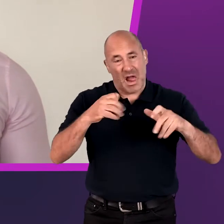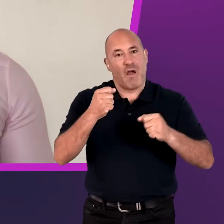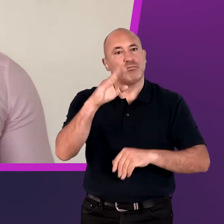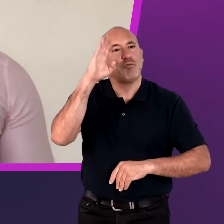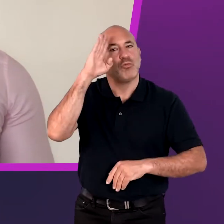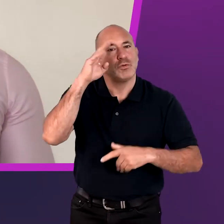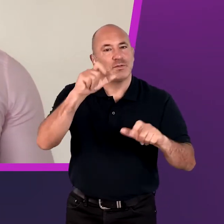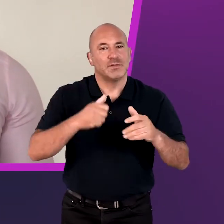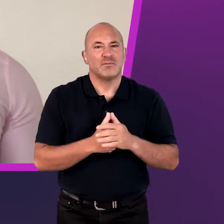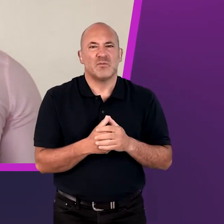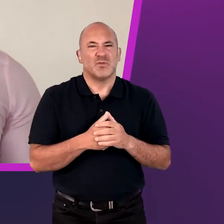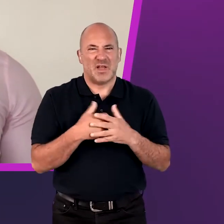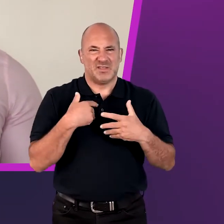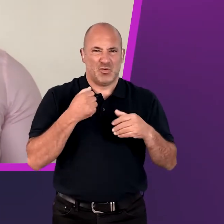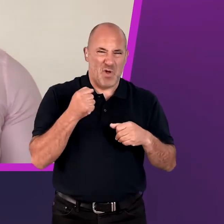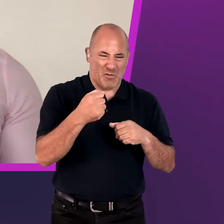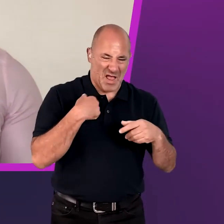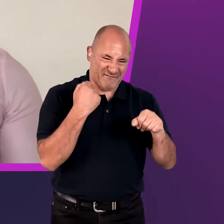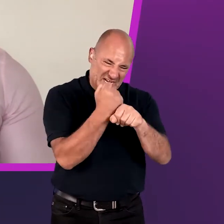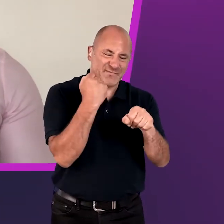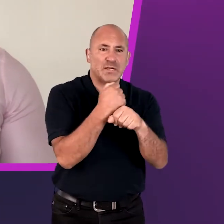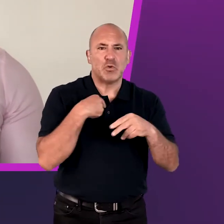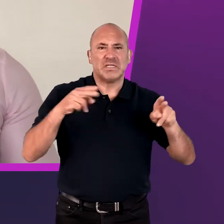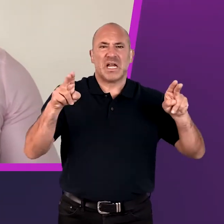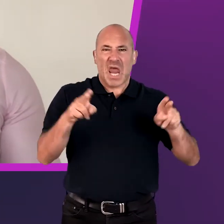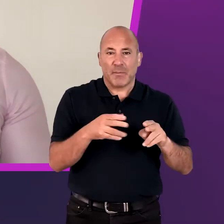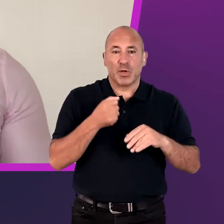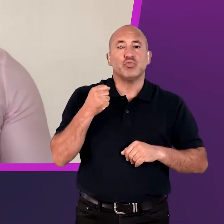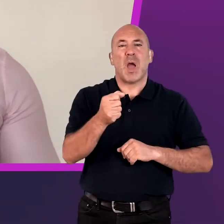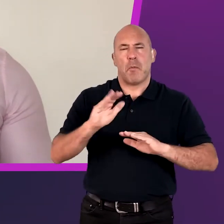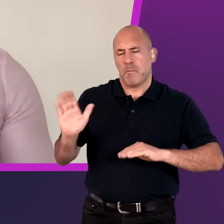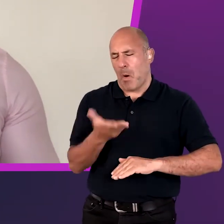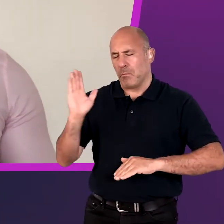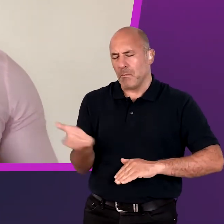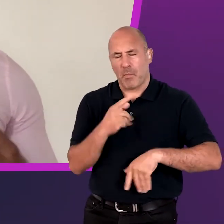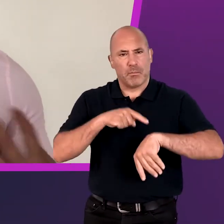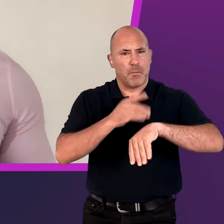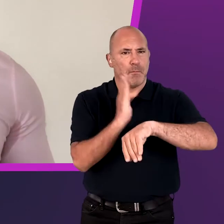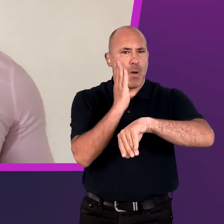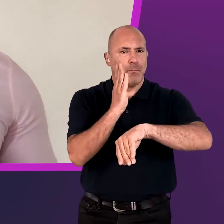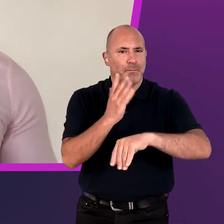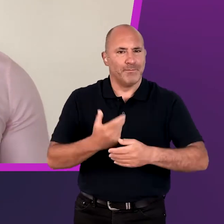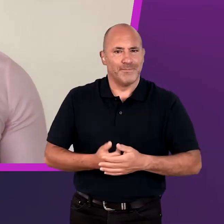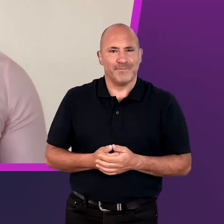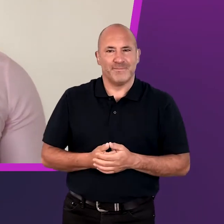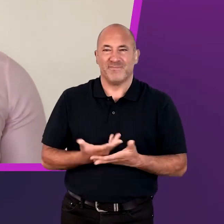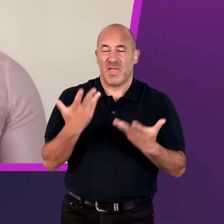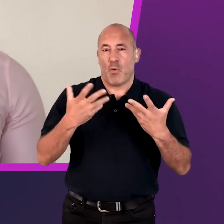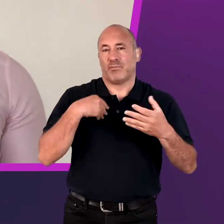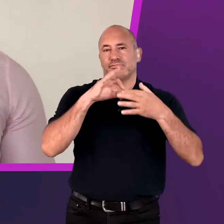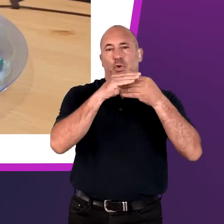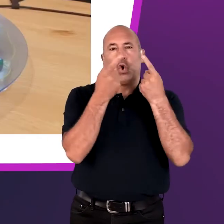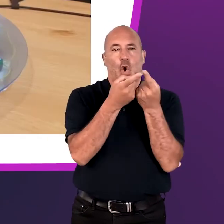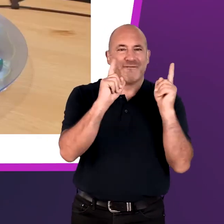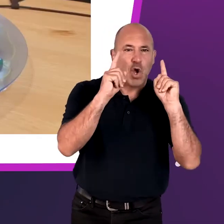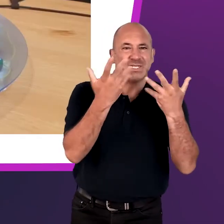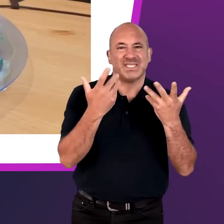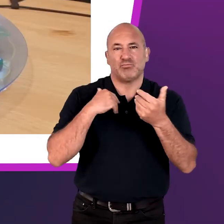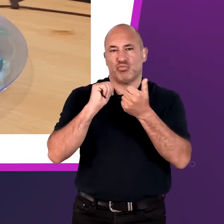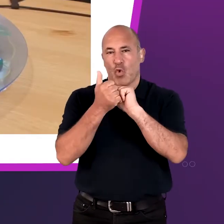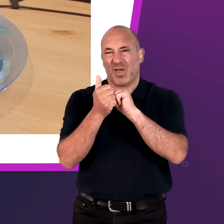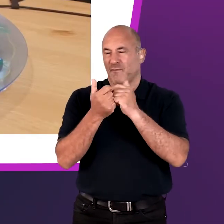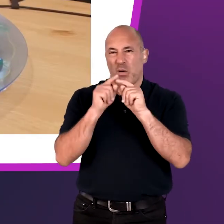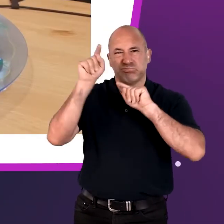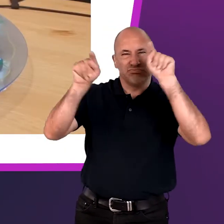safety procedures. We want to spend less time fixing the railway so train services can run more of the time. And we